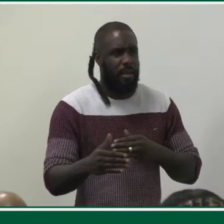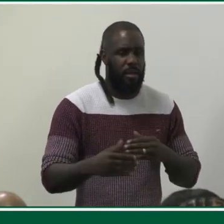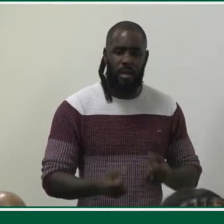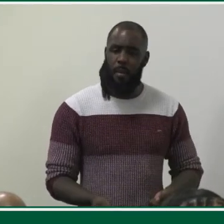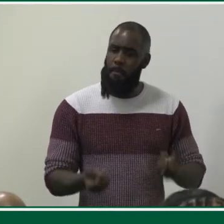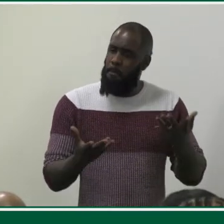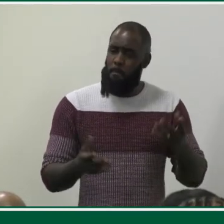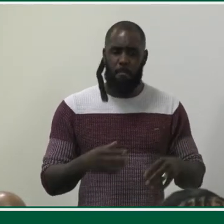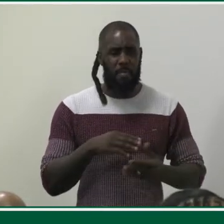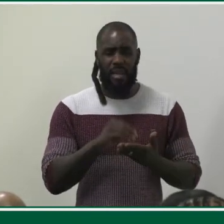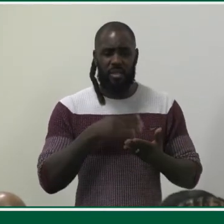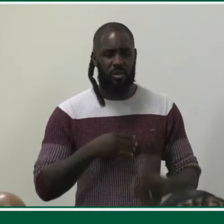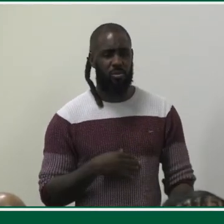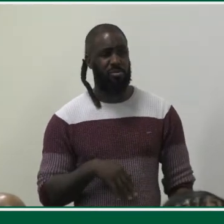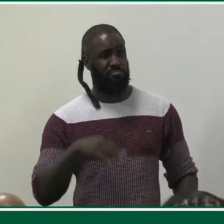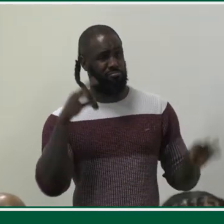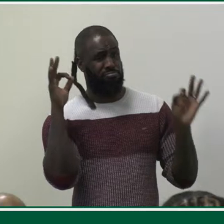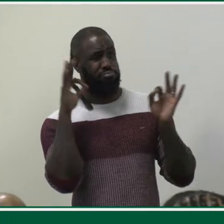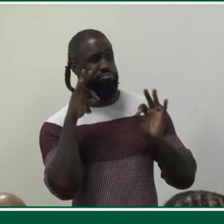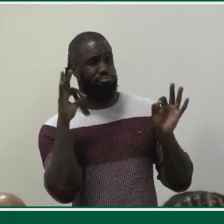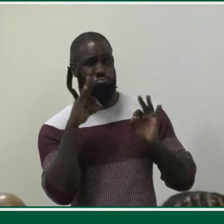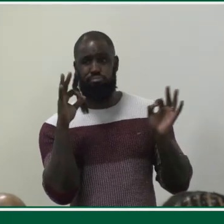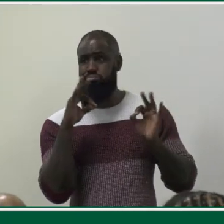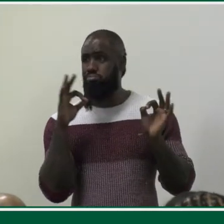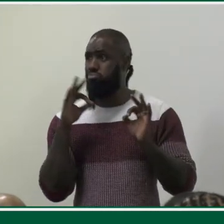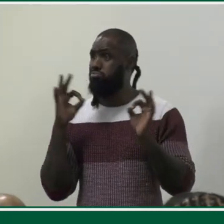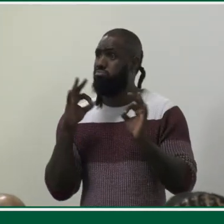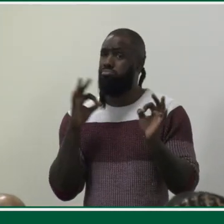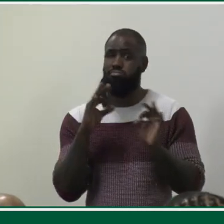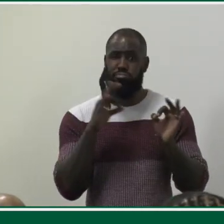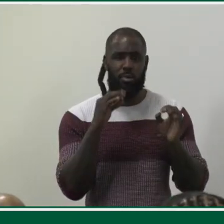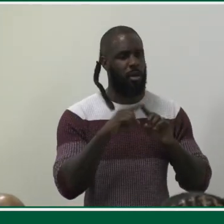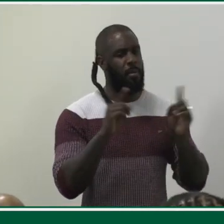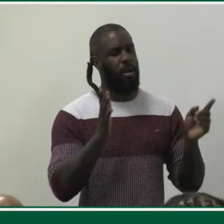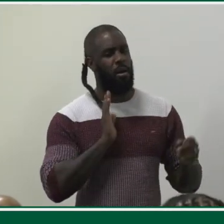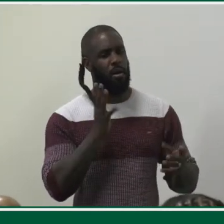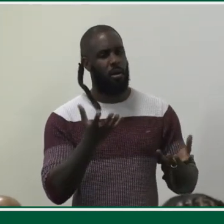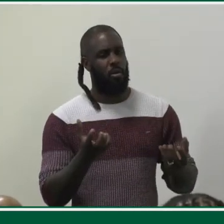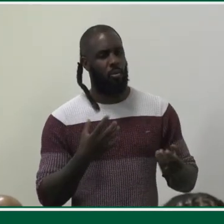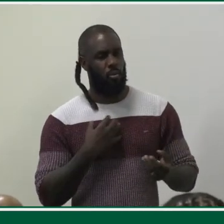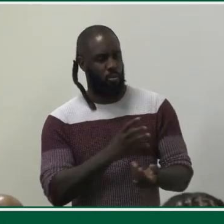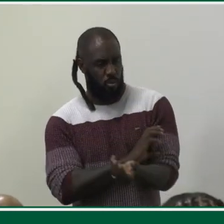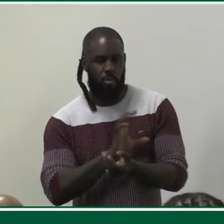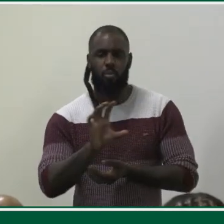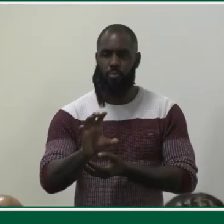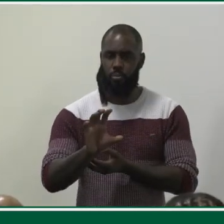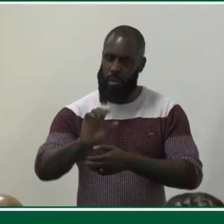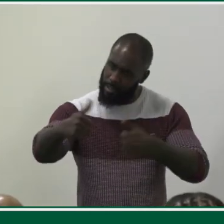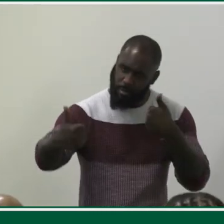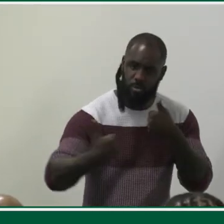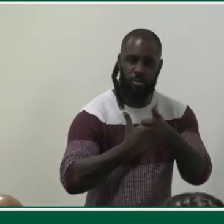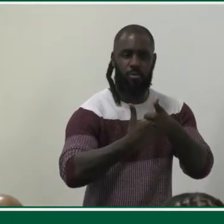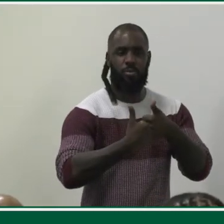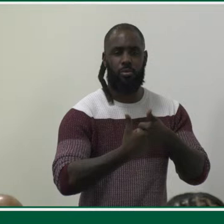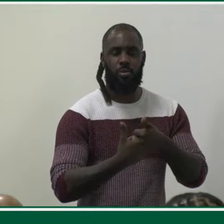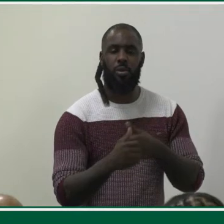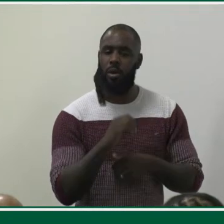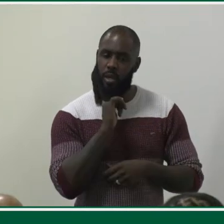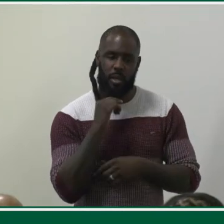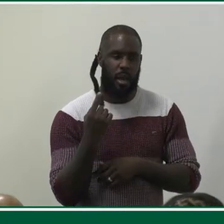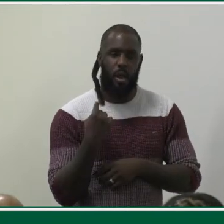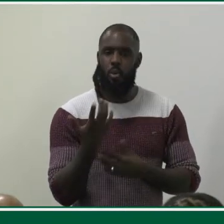clue. So to empower them and to challenge them to not